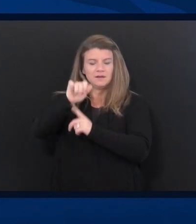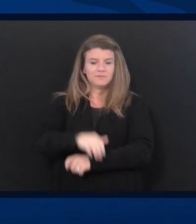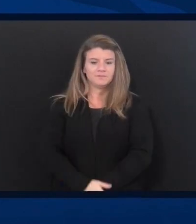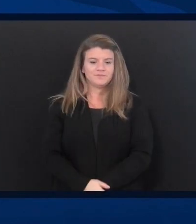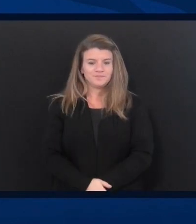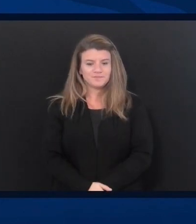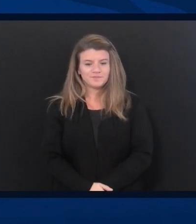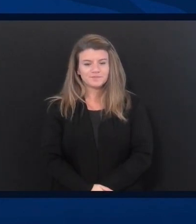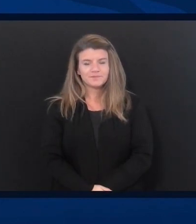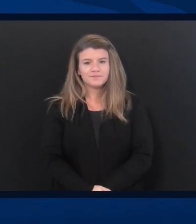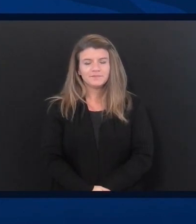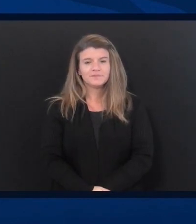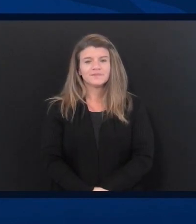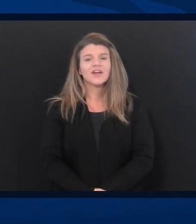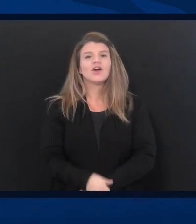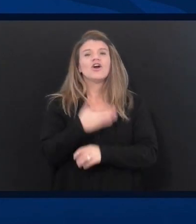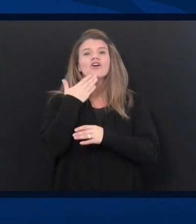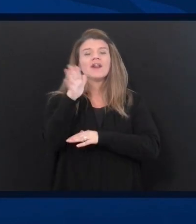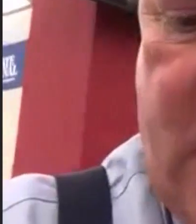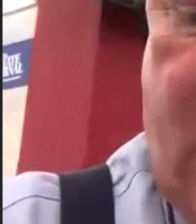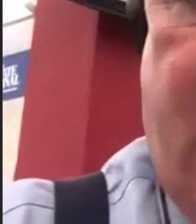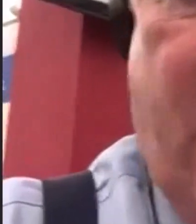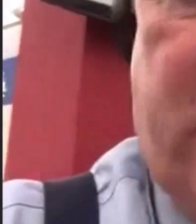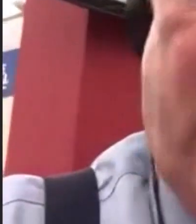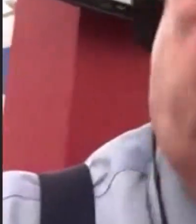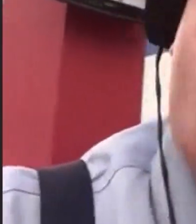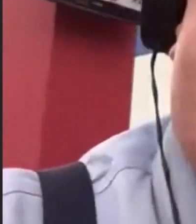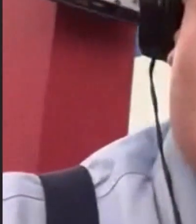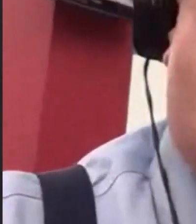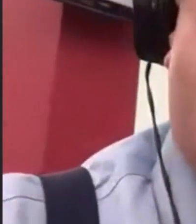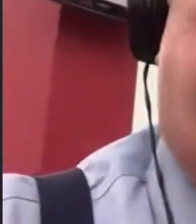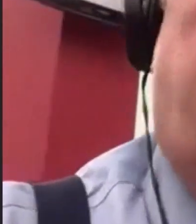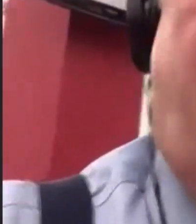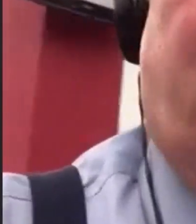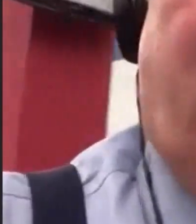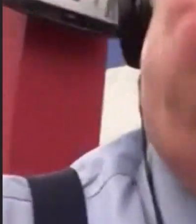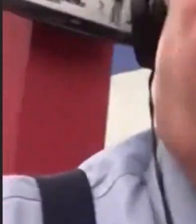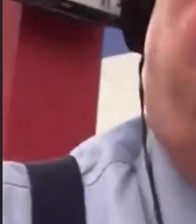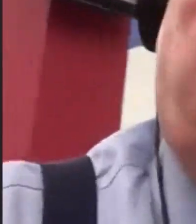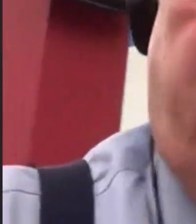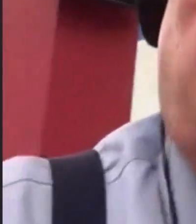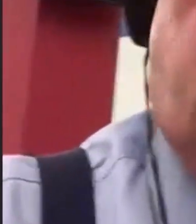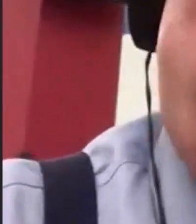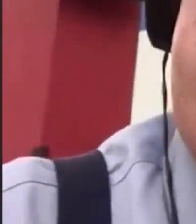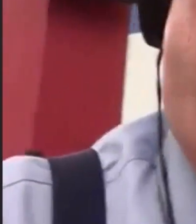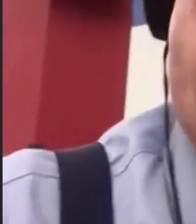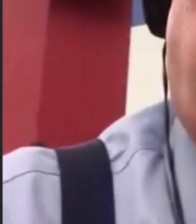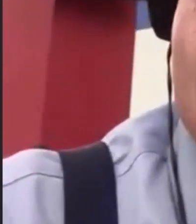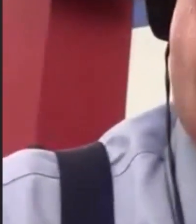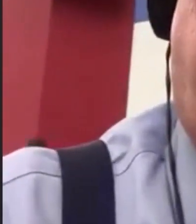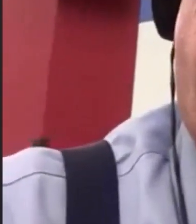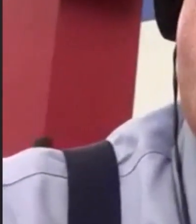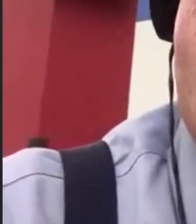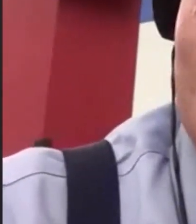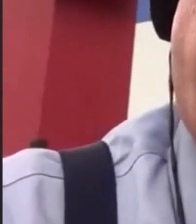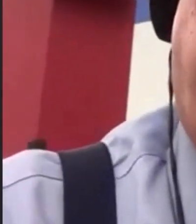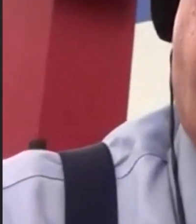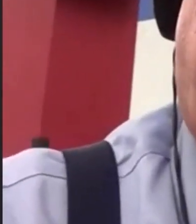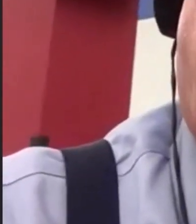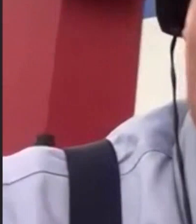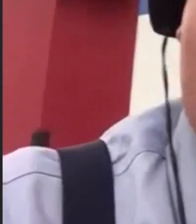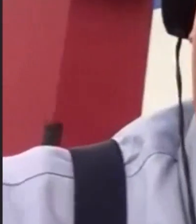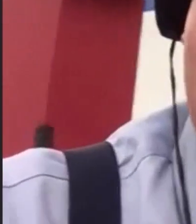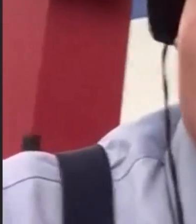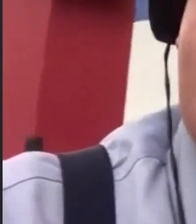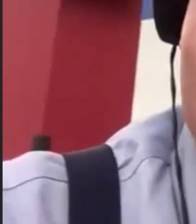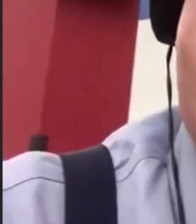There we go. Good afternoon, everyone. A question here about the timeline. Yesterday was 2.47. Today it's